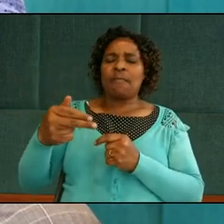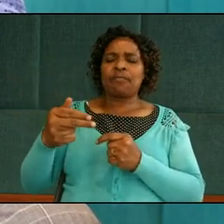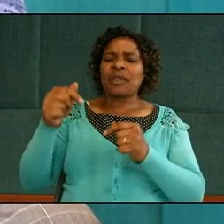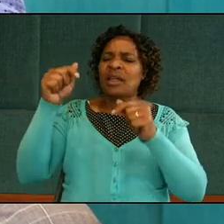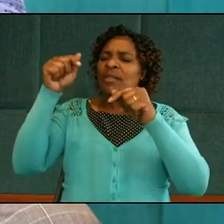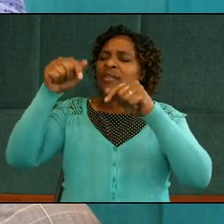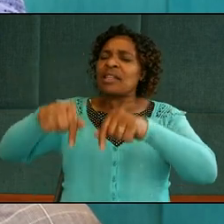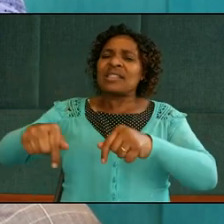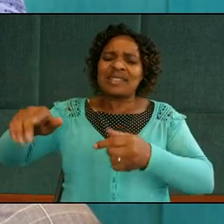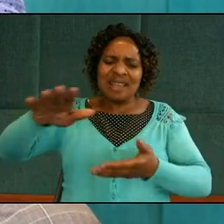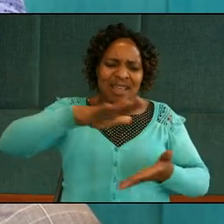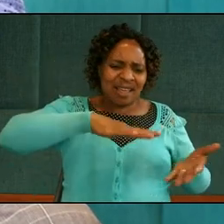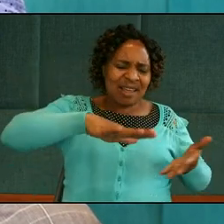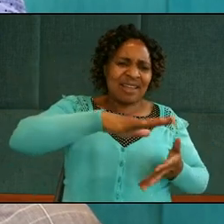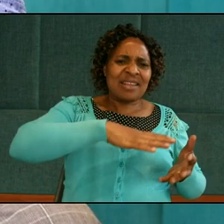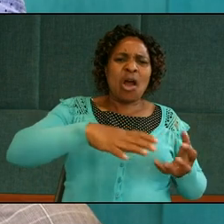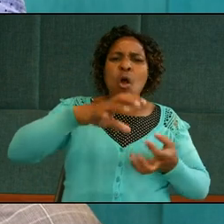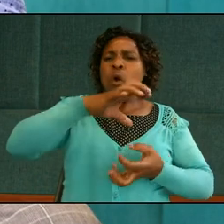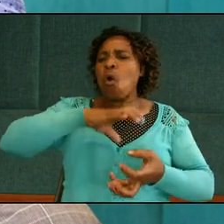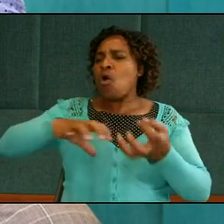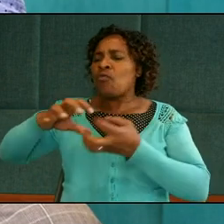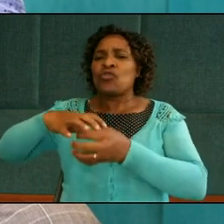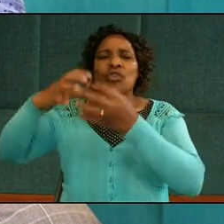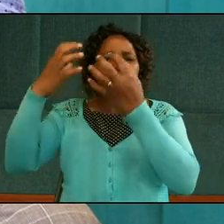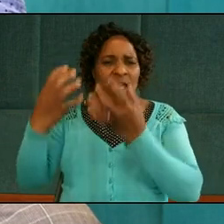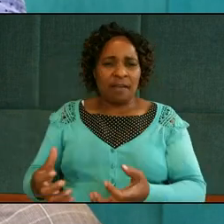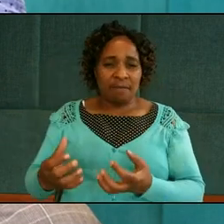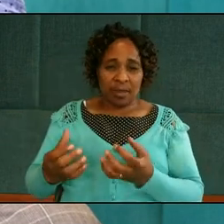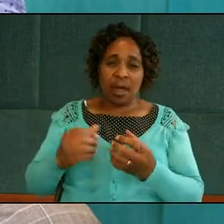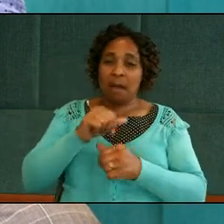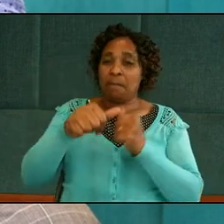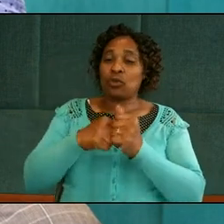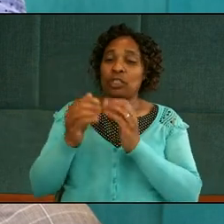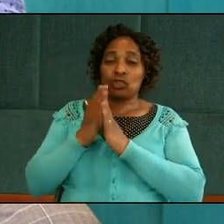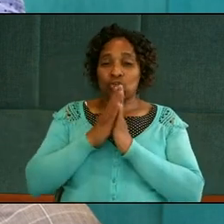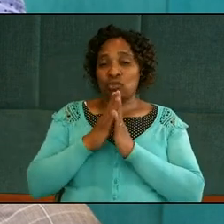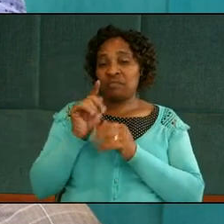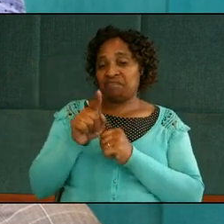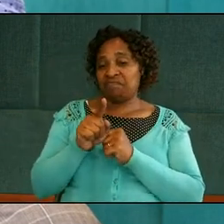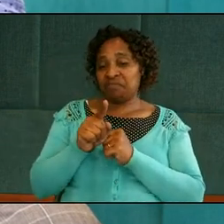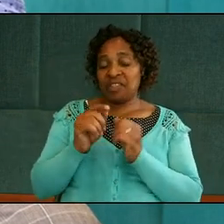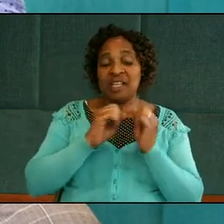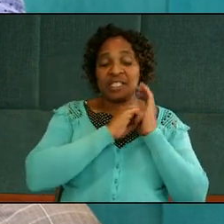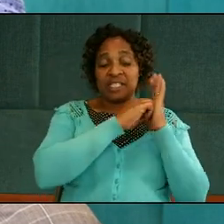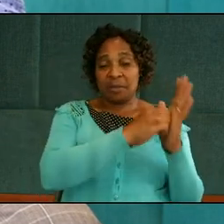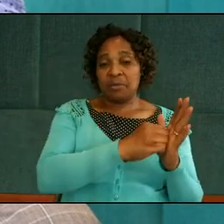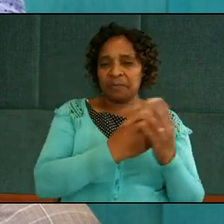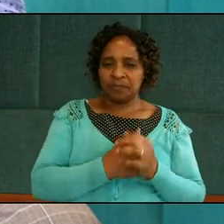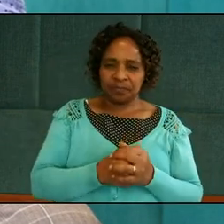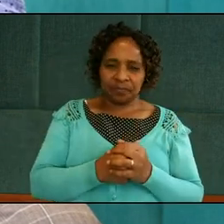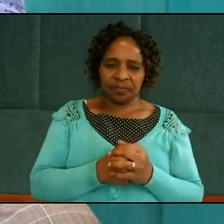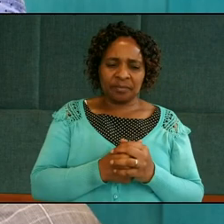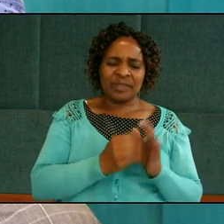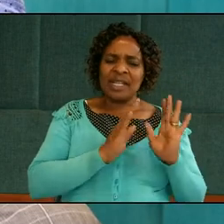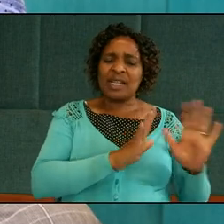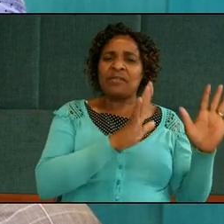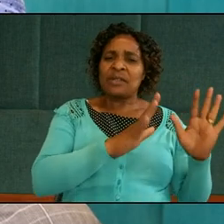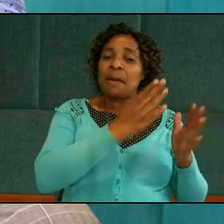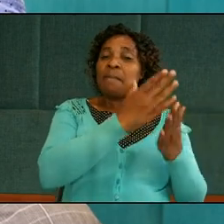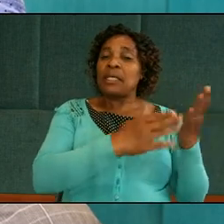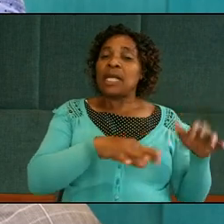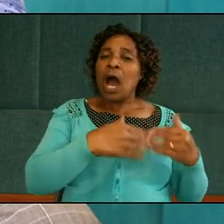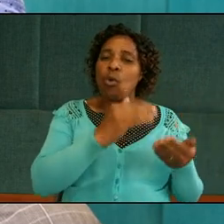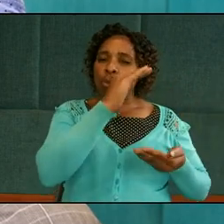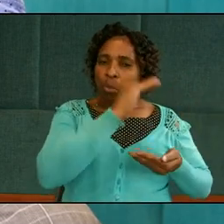out a bit of context or a bit of the story. For example, it left out the part for how to reduce